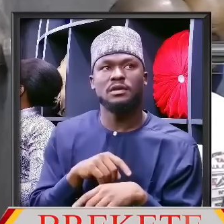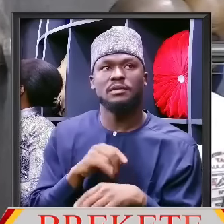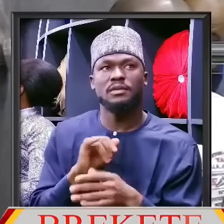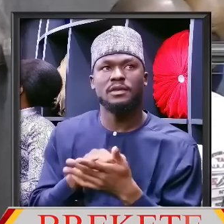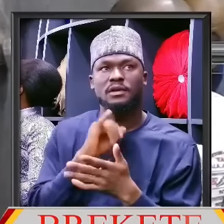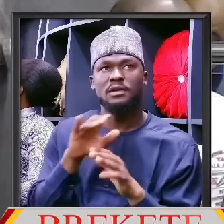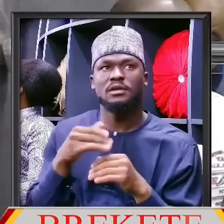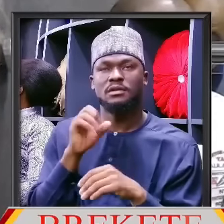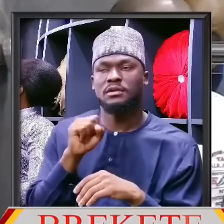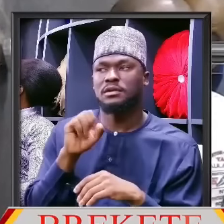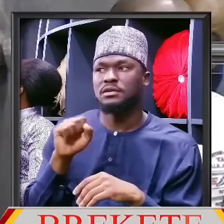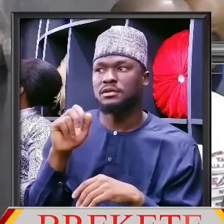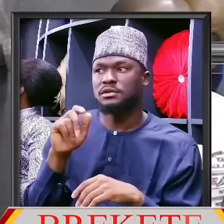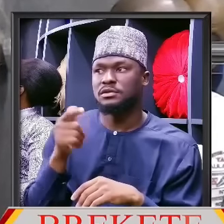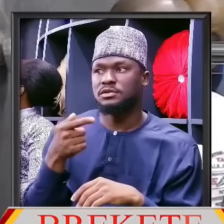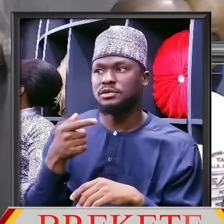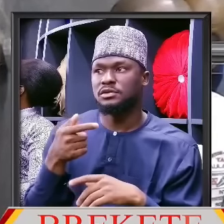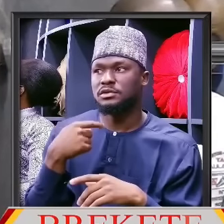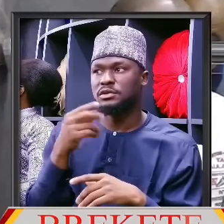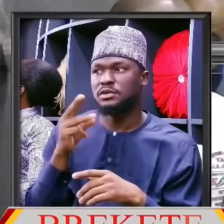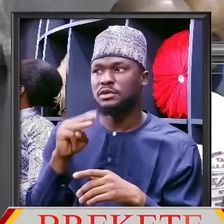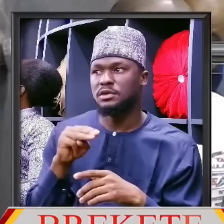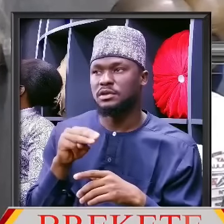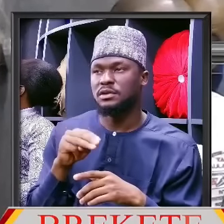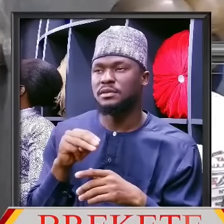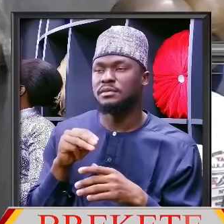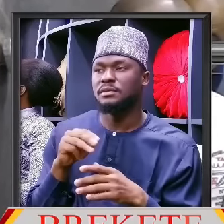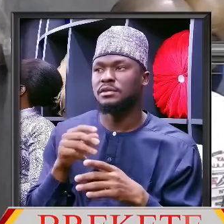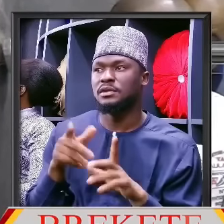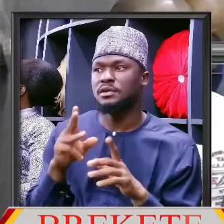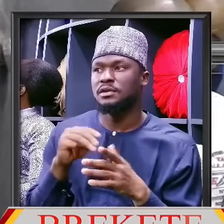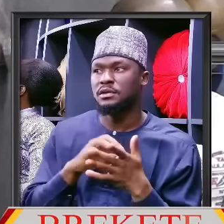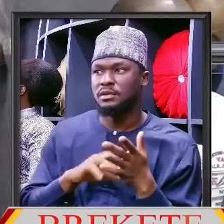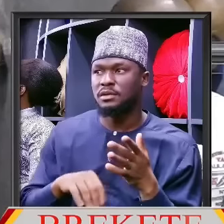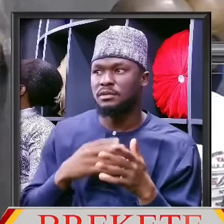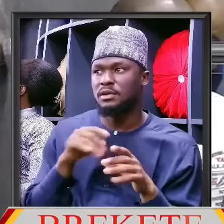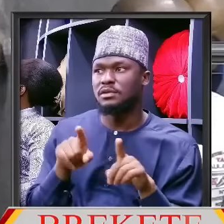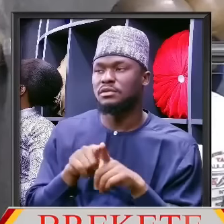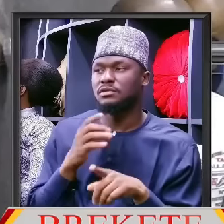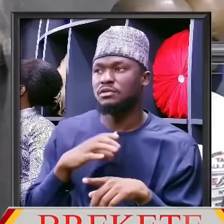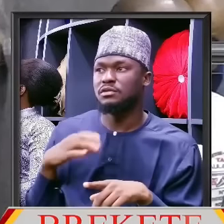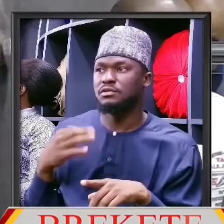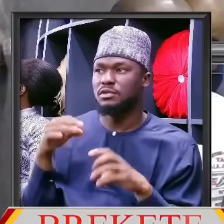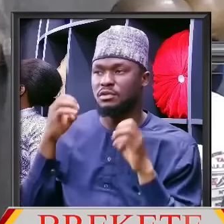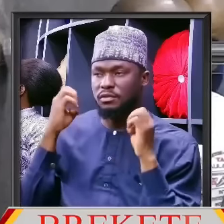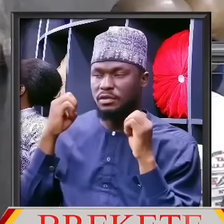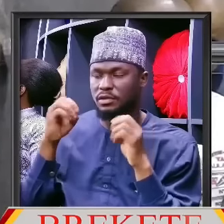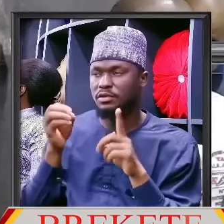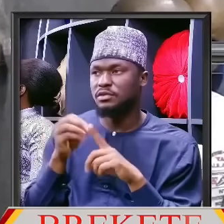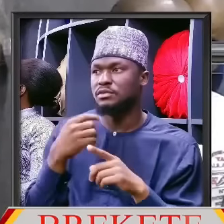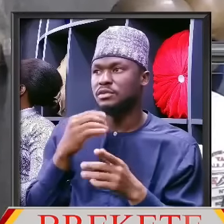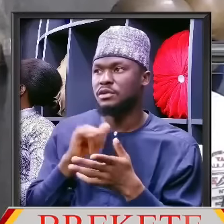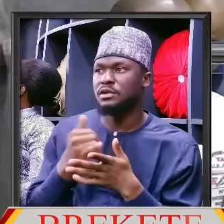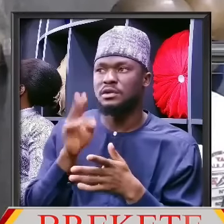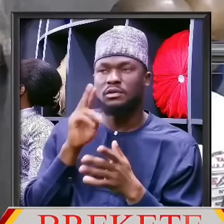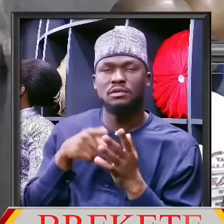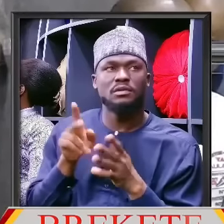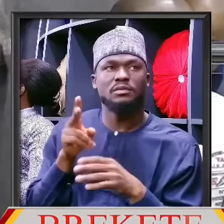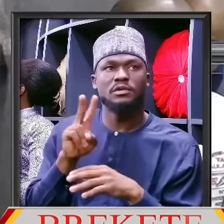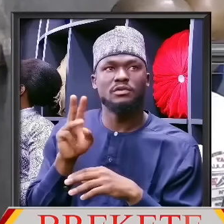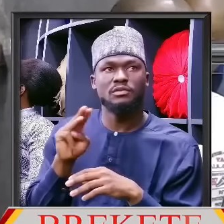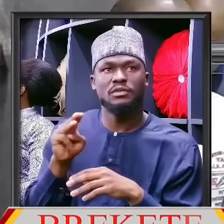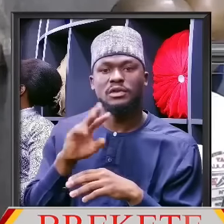SSG, SSG say make them come out, this one. Commissioner of Education do this one, say they go pay $2 million.